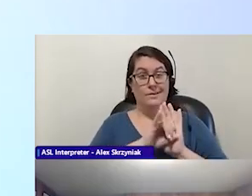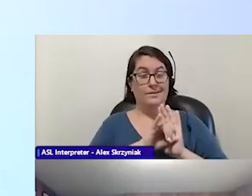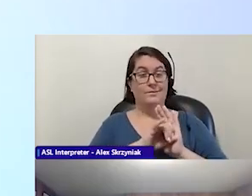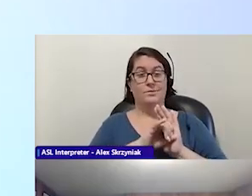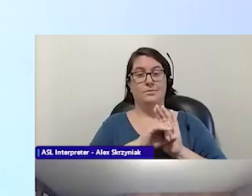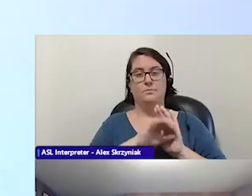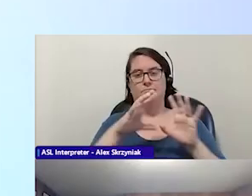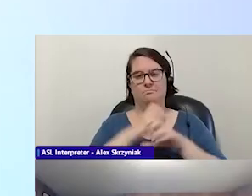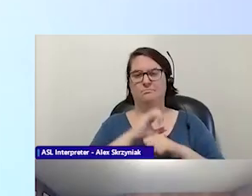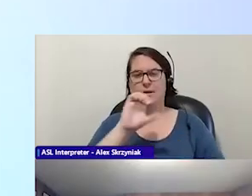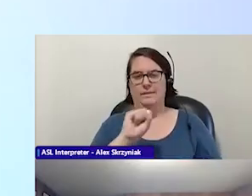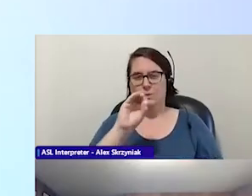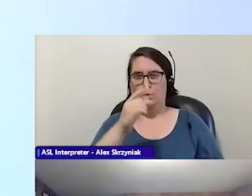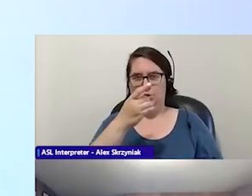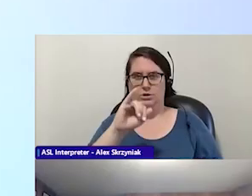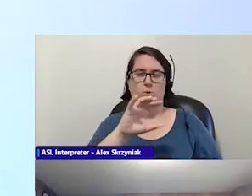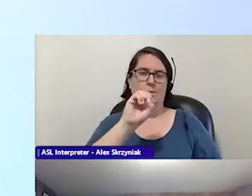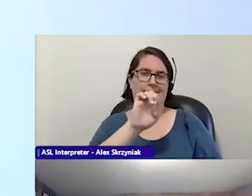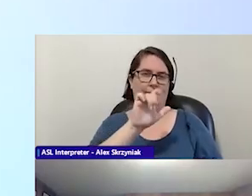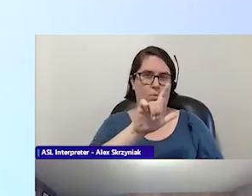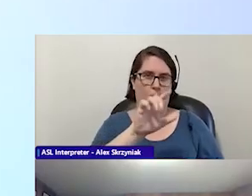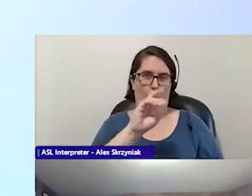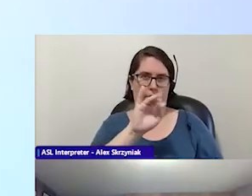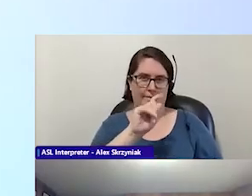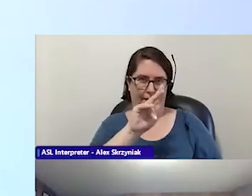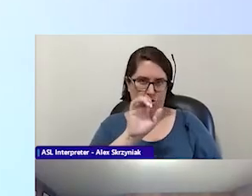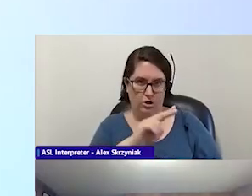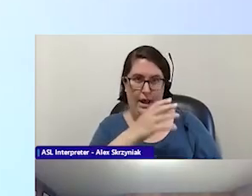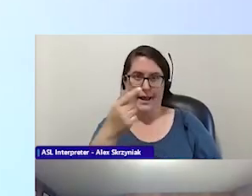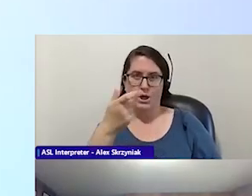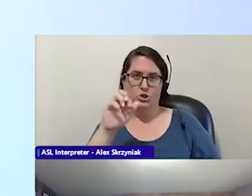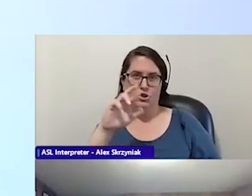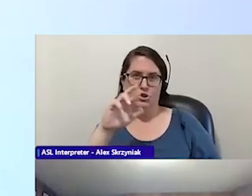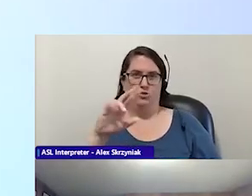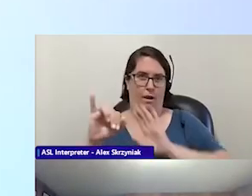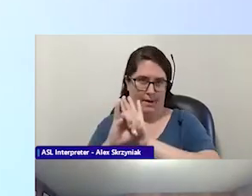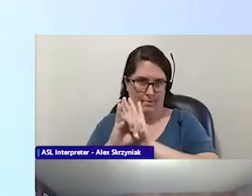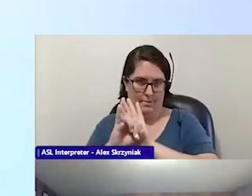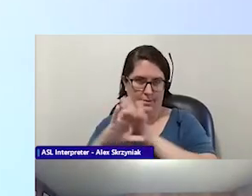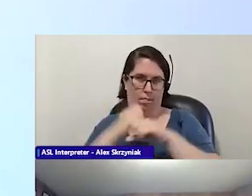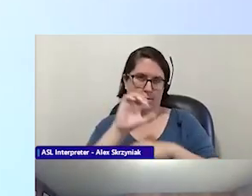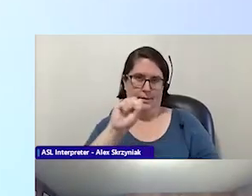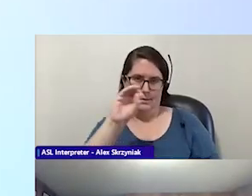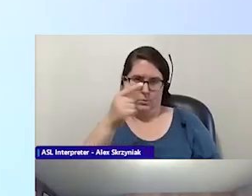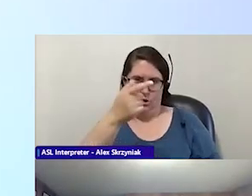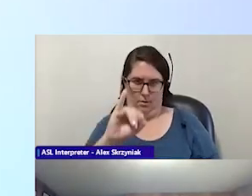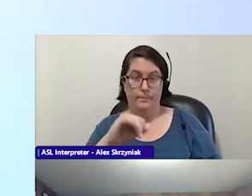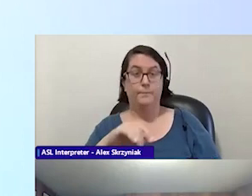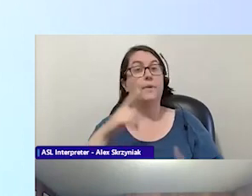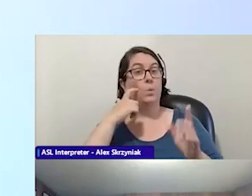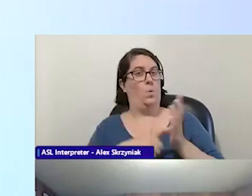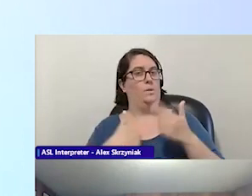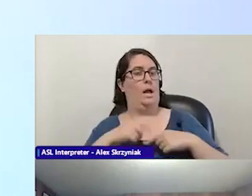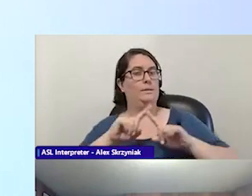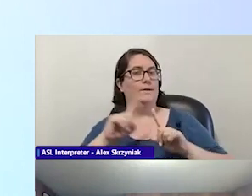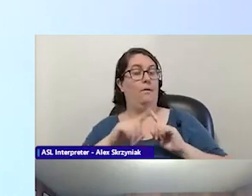identity? And you will note that I'm changing the words from talking about victims to talking about